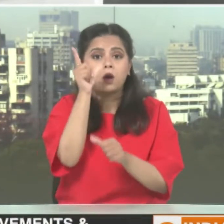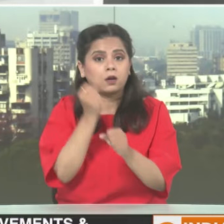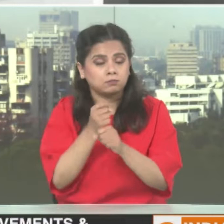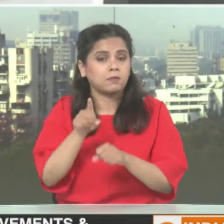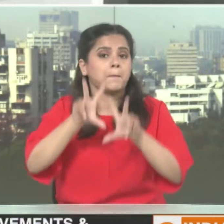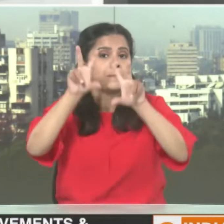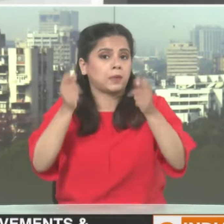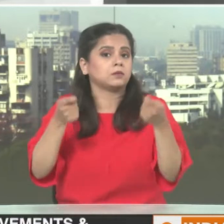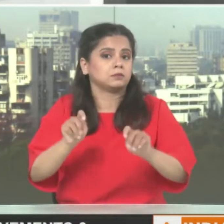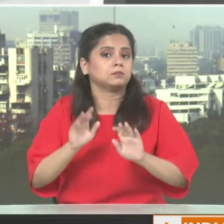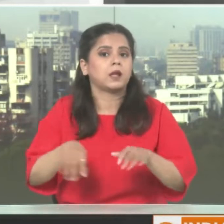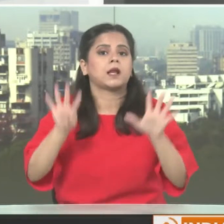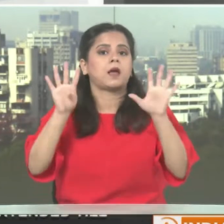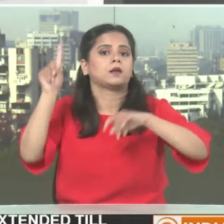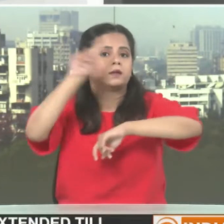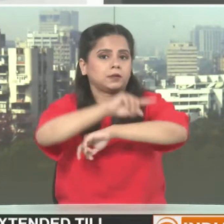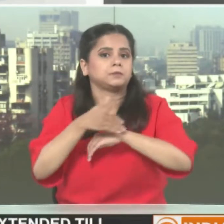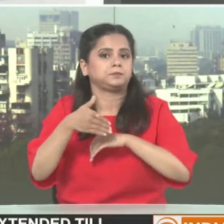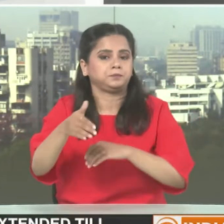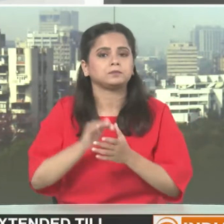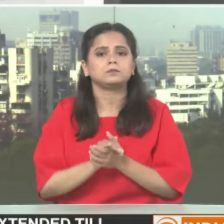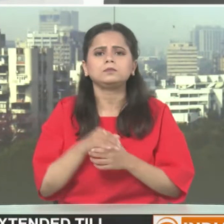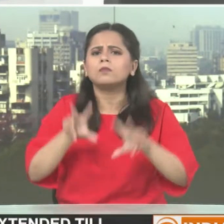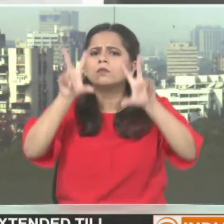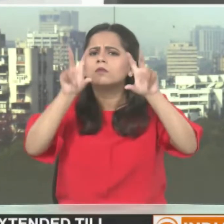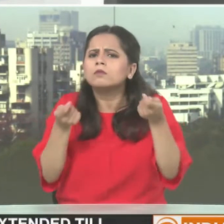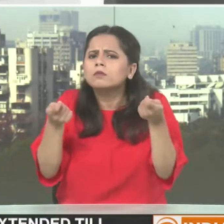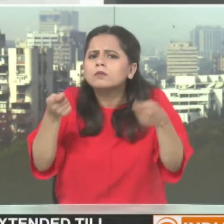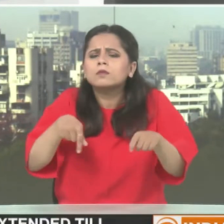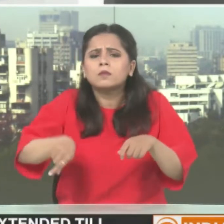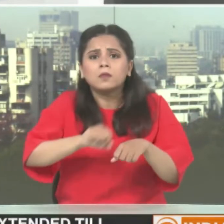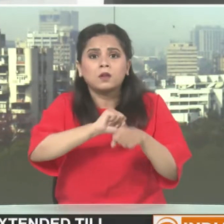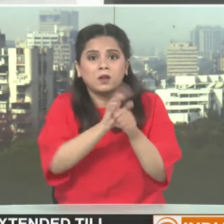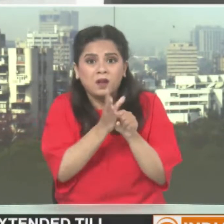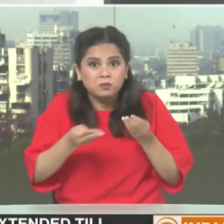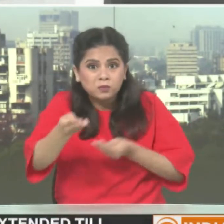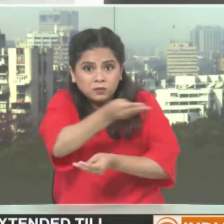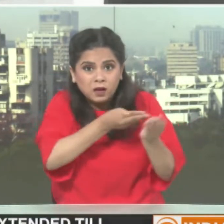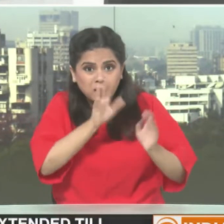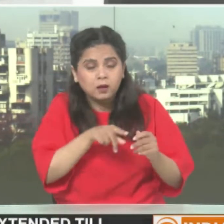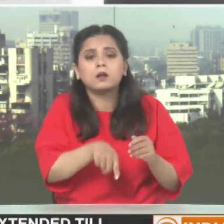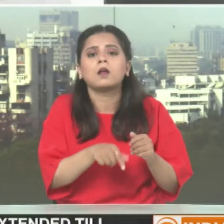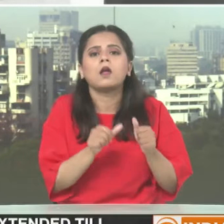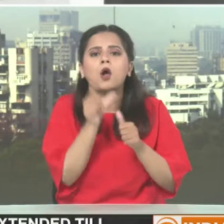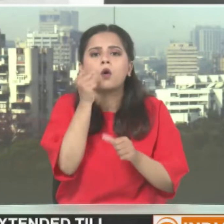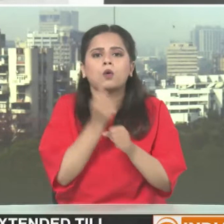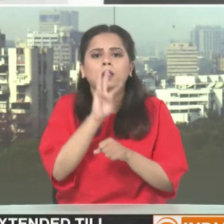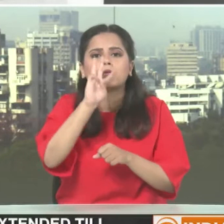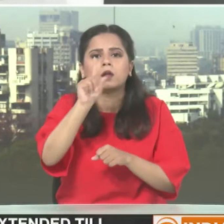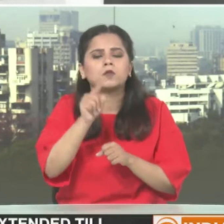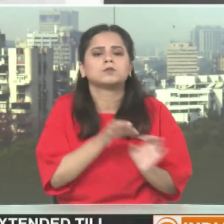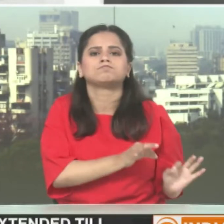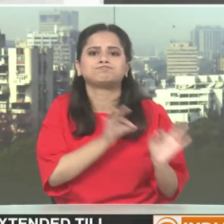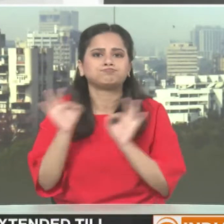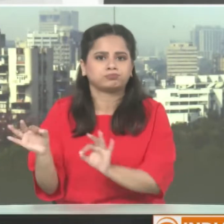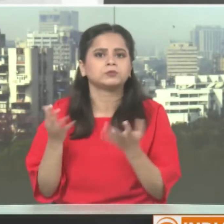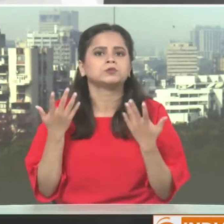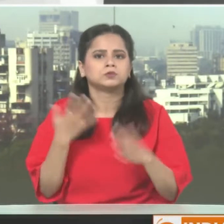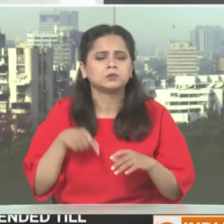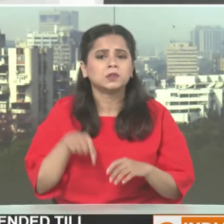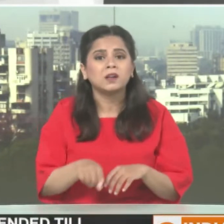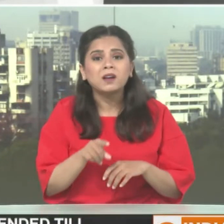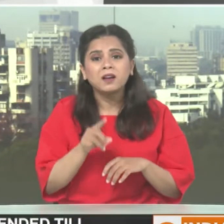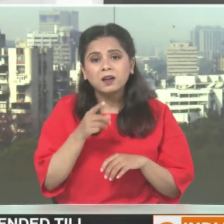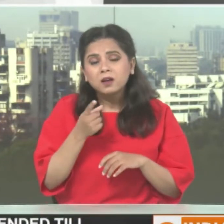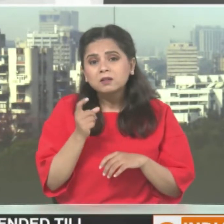August. The lockdown in the containment zone has also been extended till 31st of August. The bi-weekly